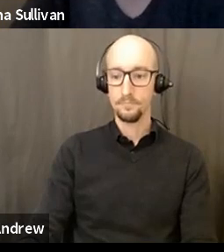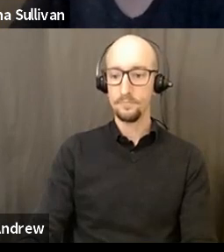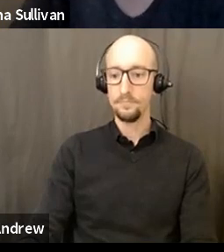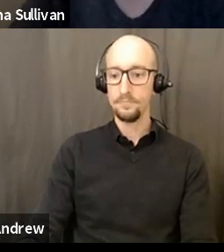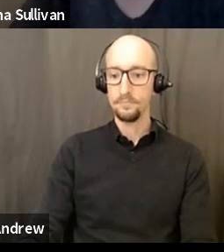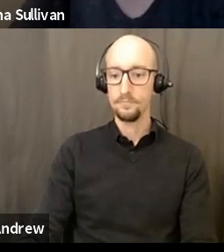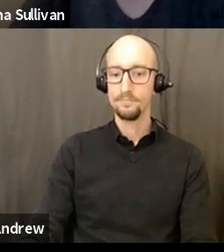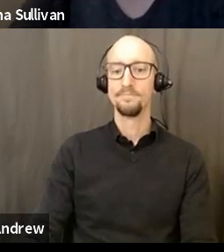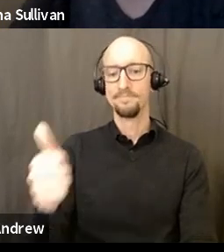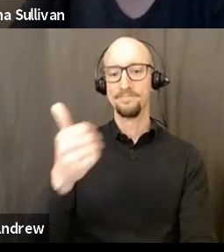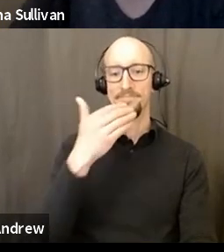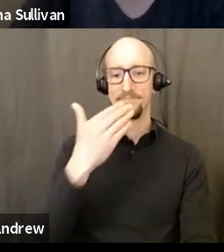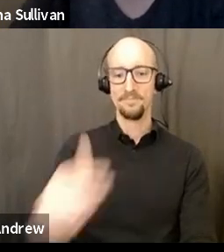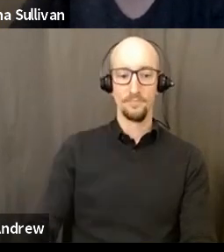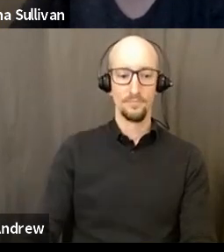Thank you.